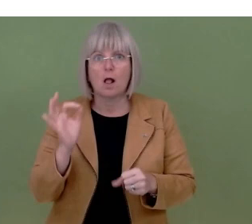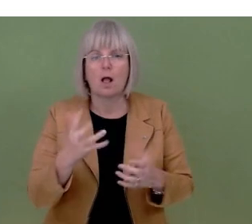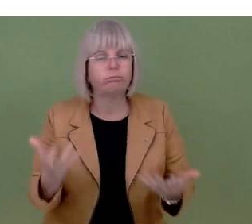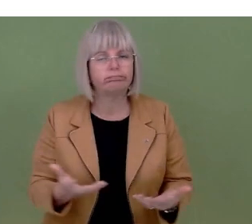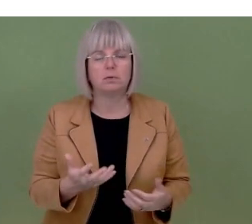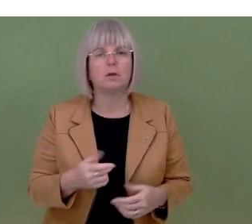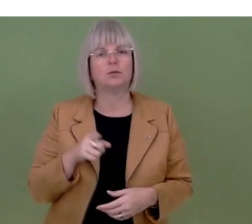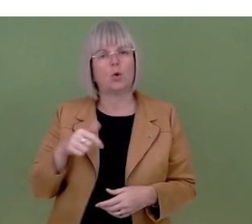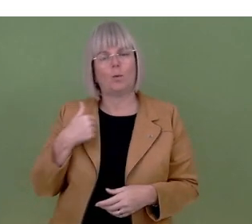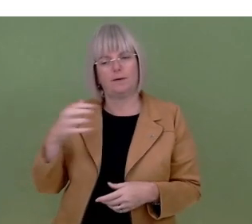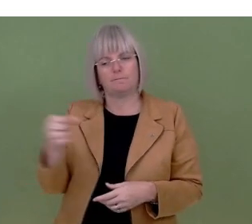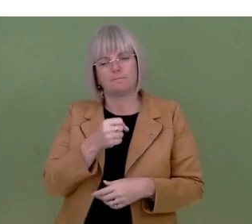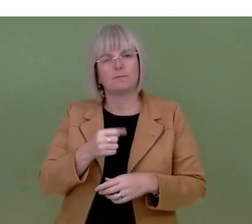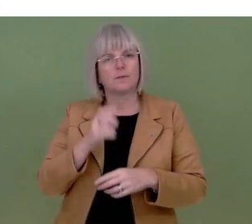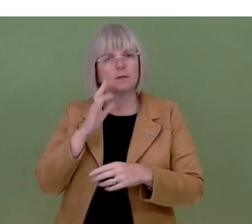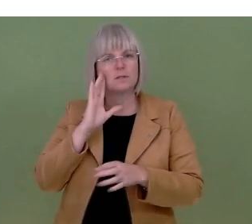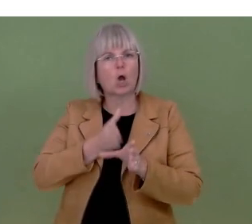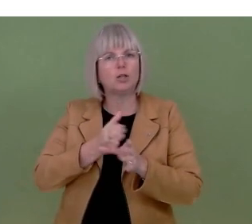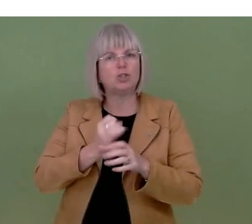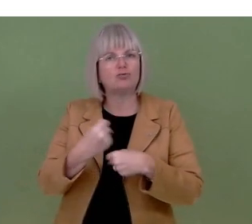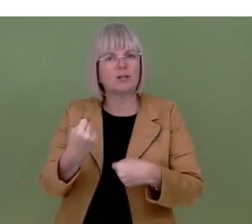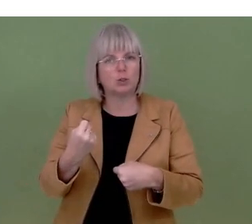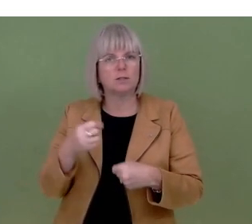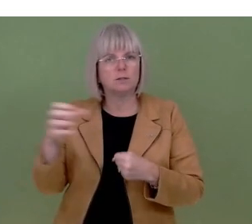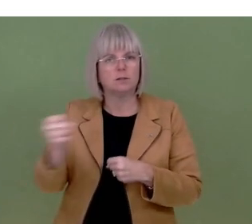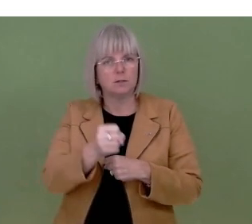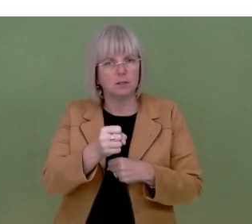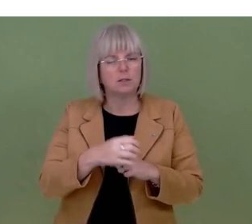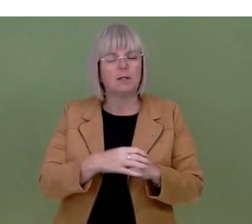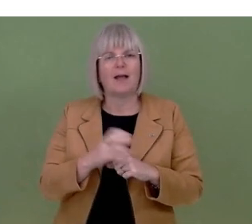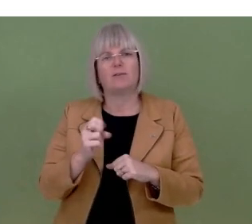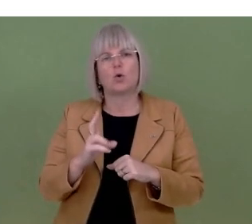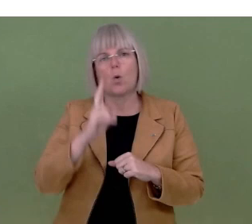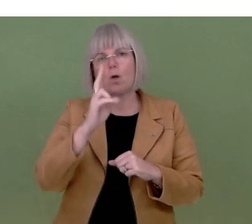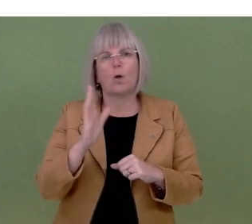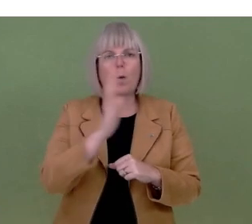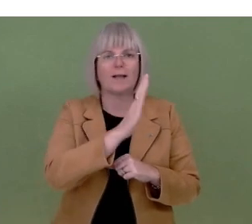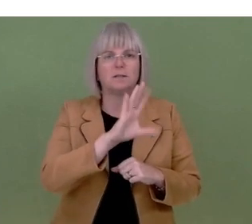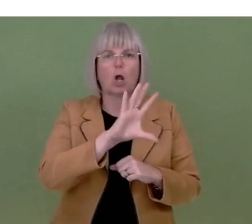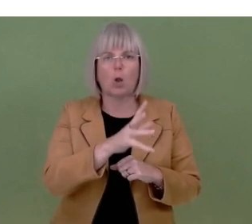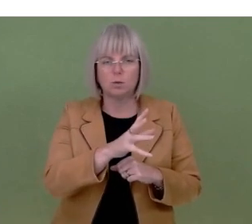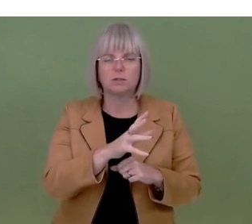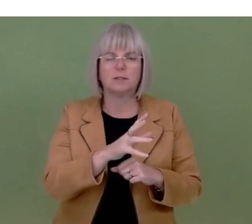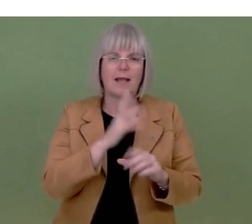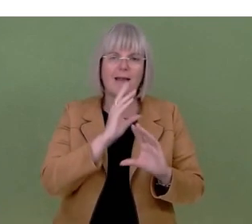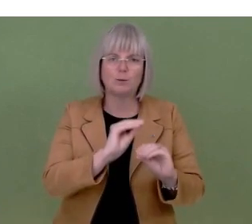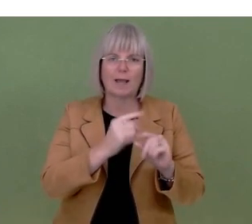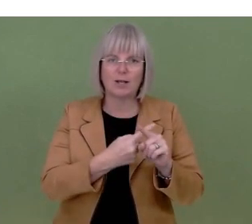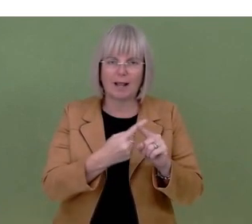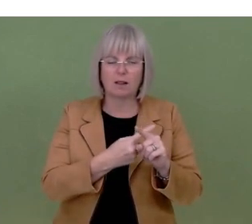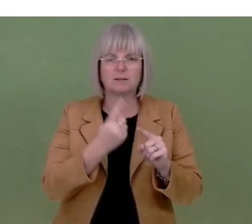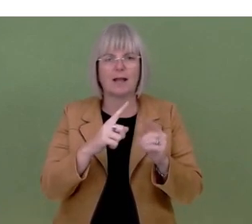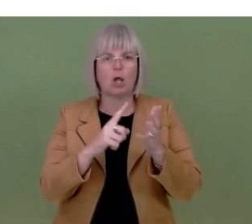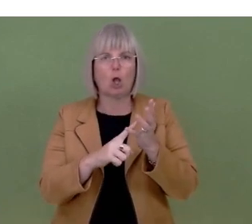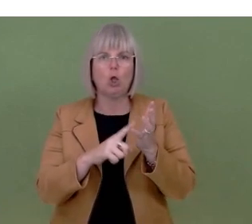and it's the Health Innovation Agency North West Coast, Health Education England, Northwest and UCLan work together to train